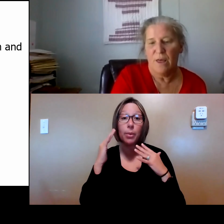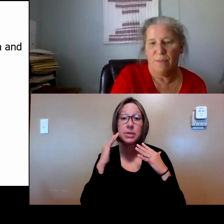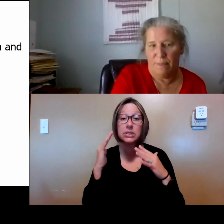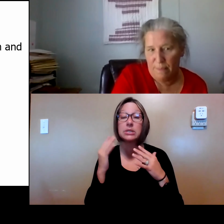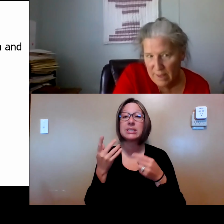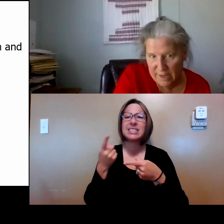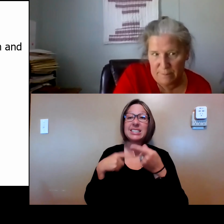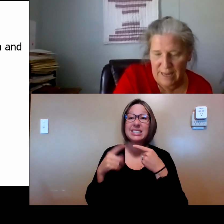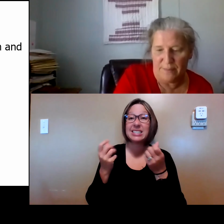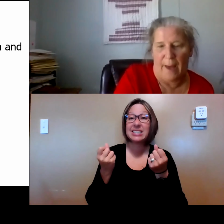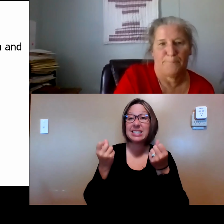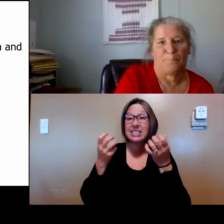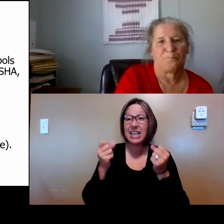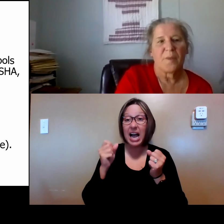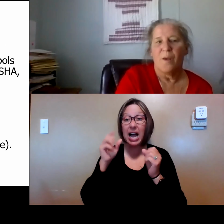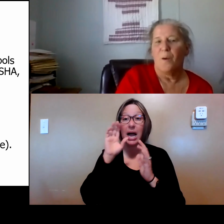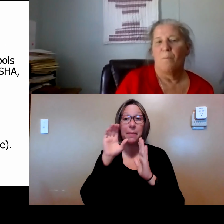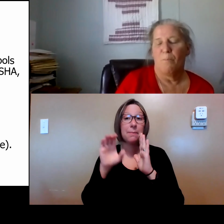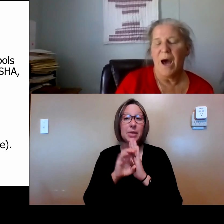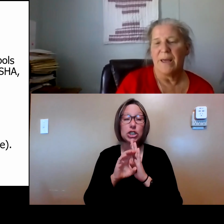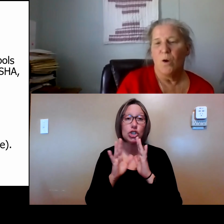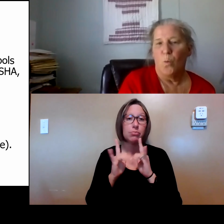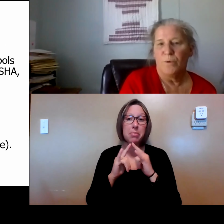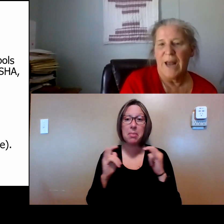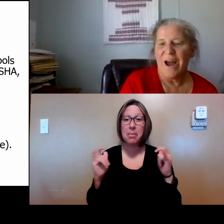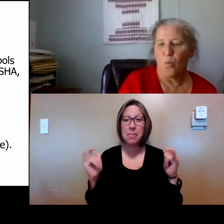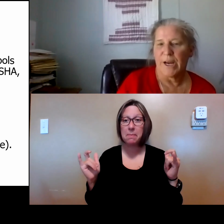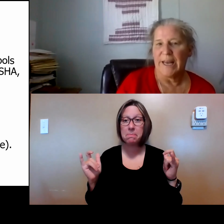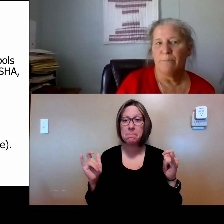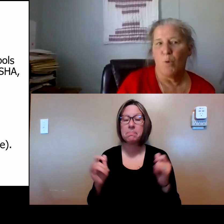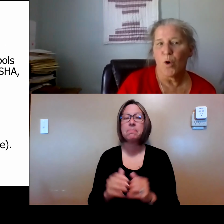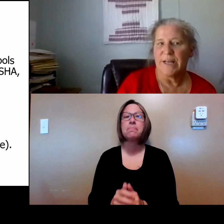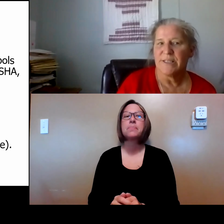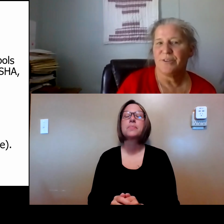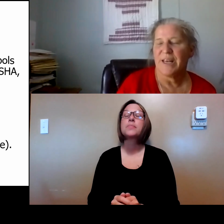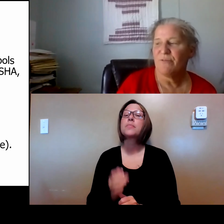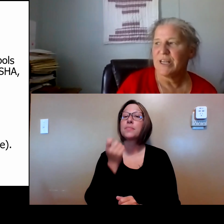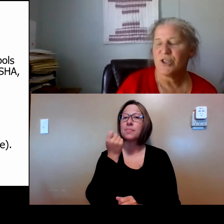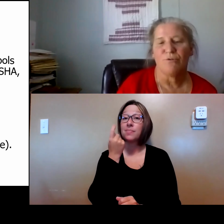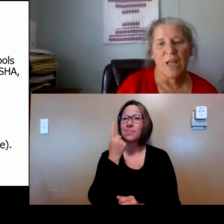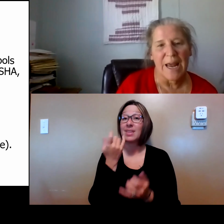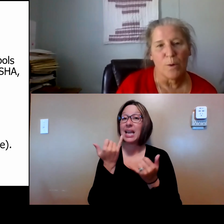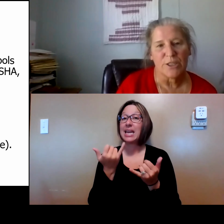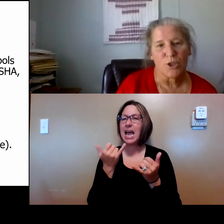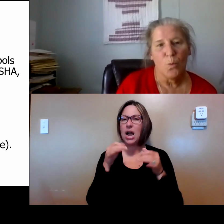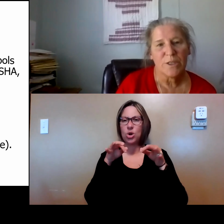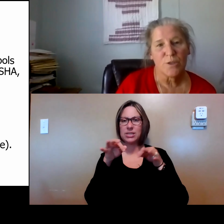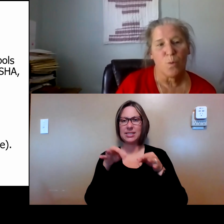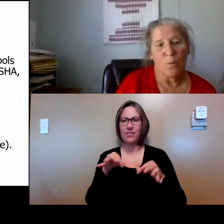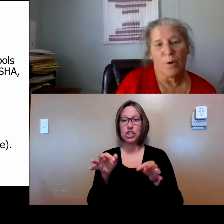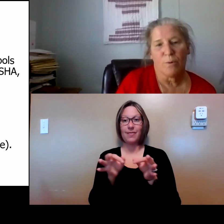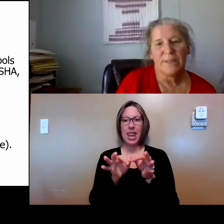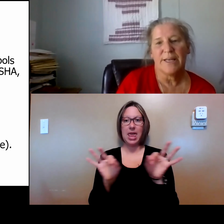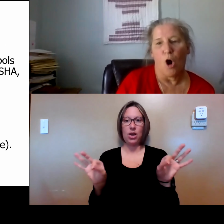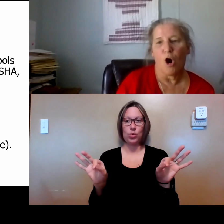is, it can mean that. But now we're getting more into the definition of language, which is